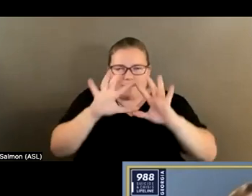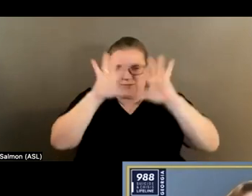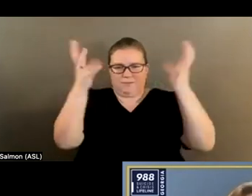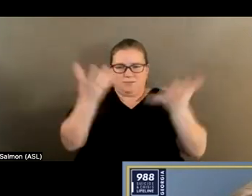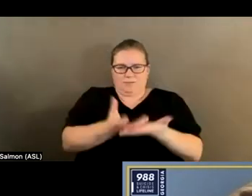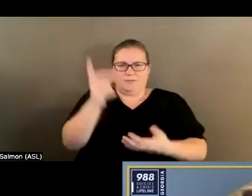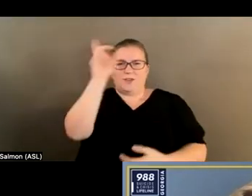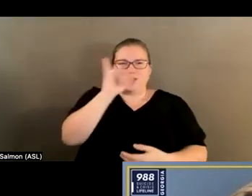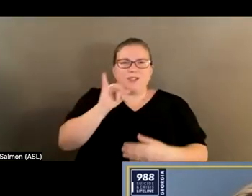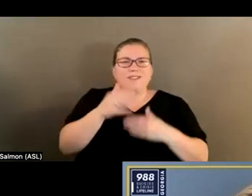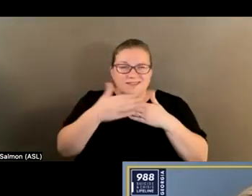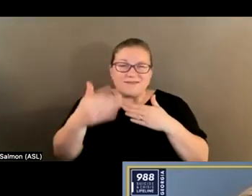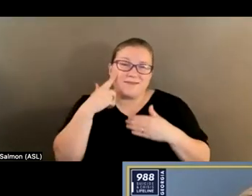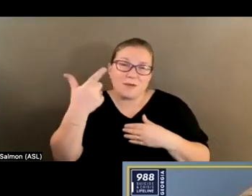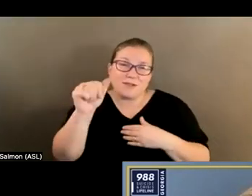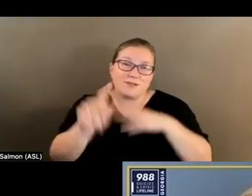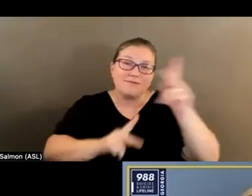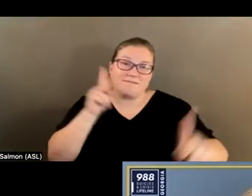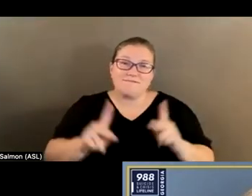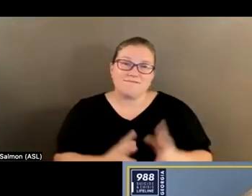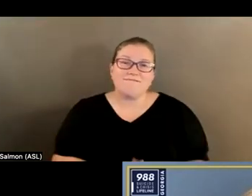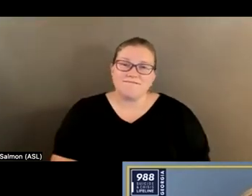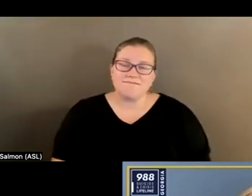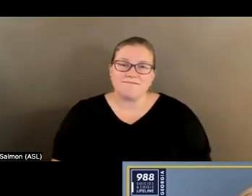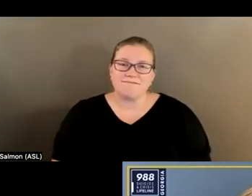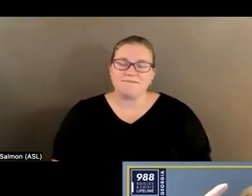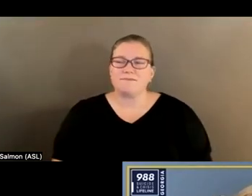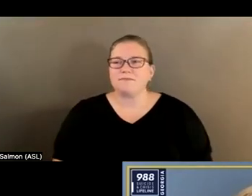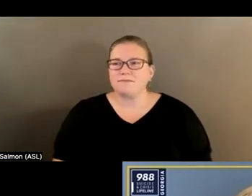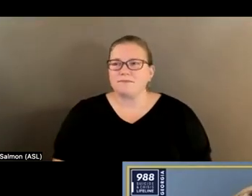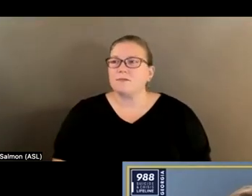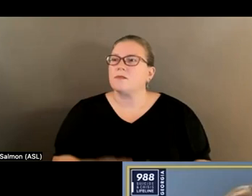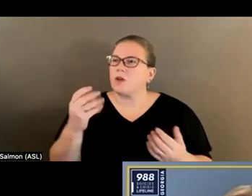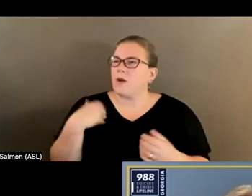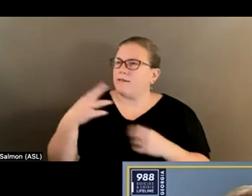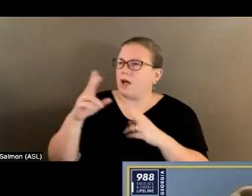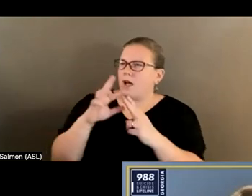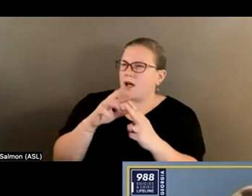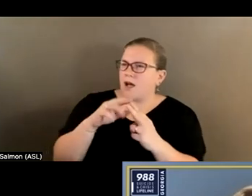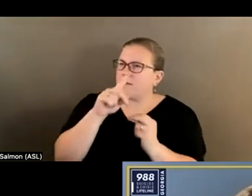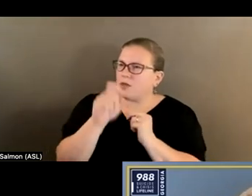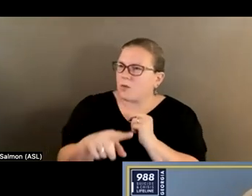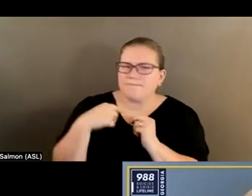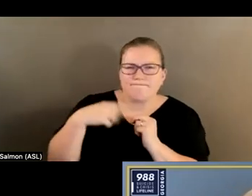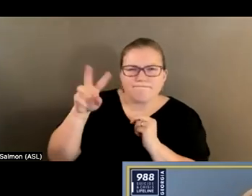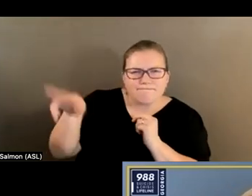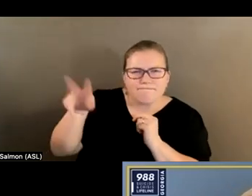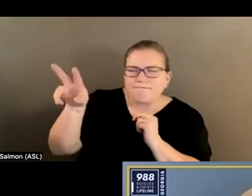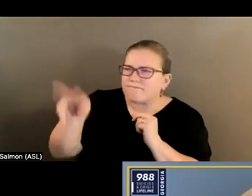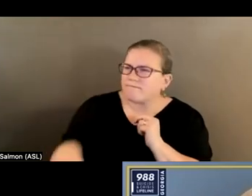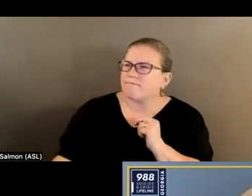for our Georgia citizens. Okay, so we've had a couple of questions that I'm going to